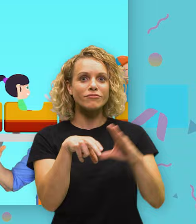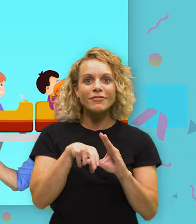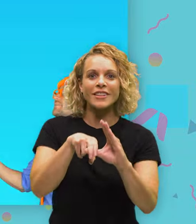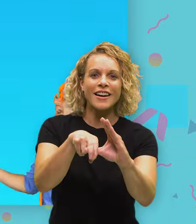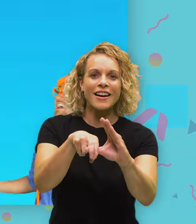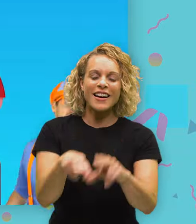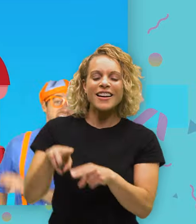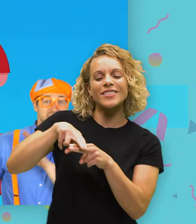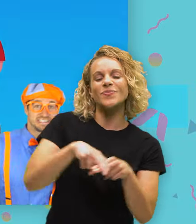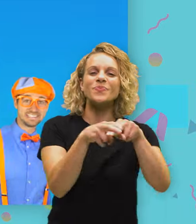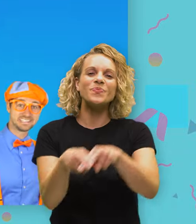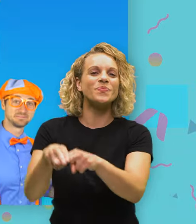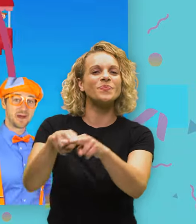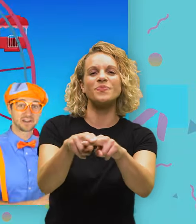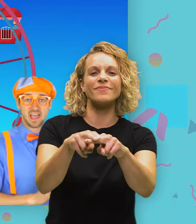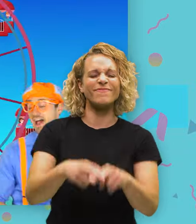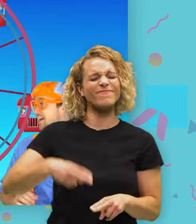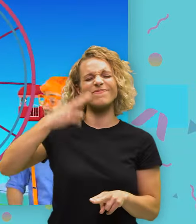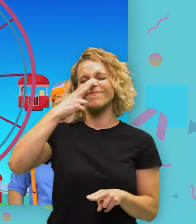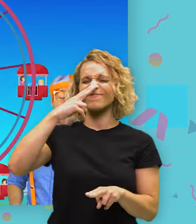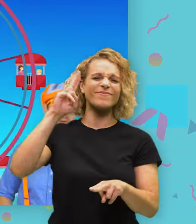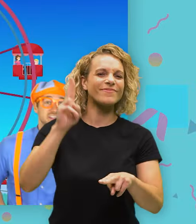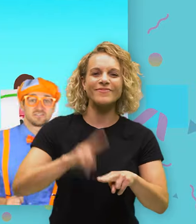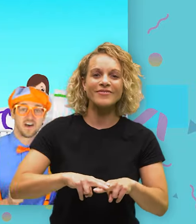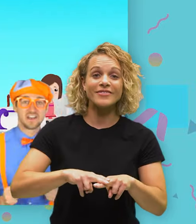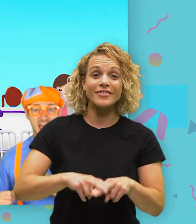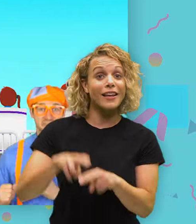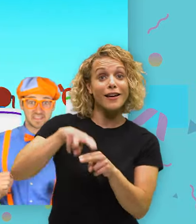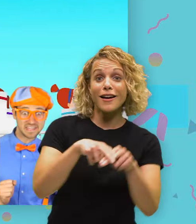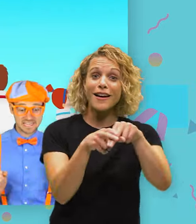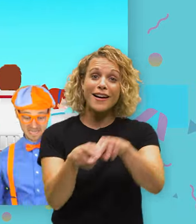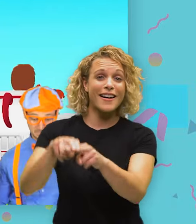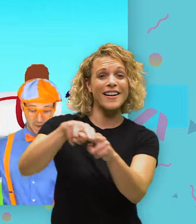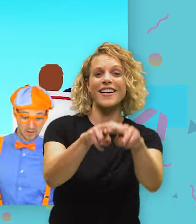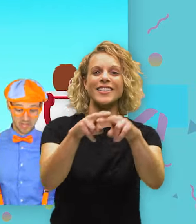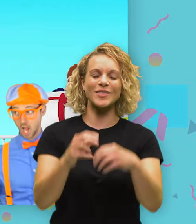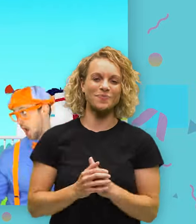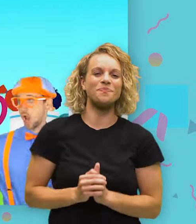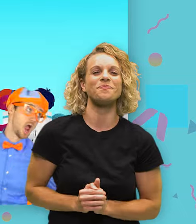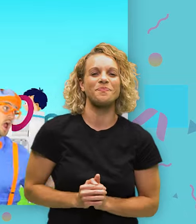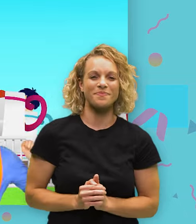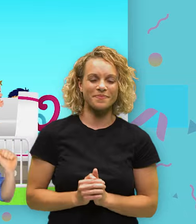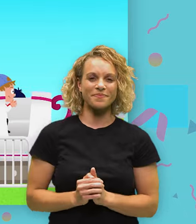so many rides. At the theme park, I have so much fun. At the theme park,